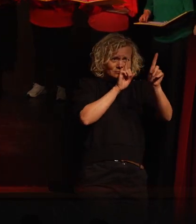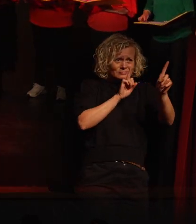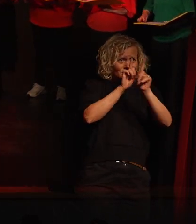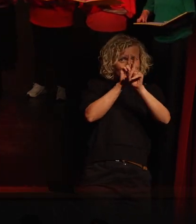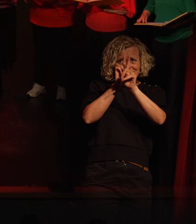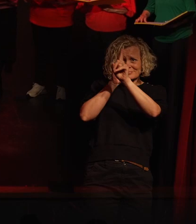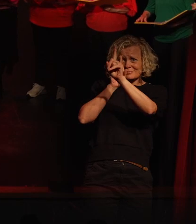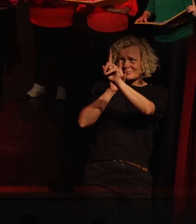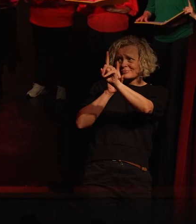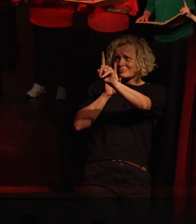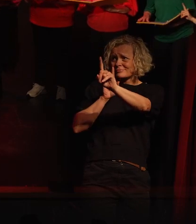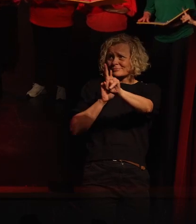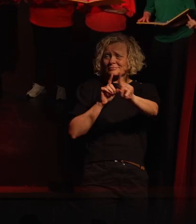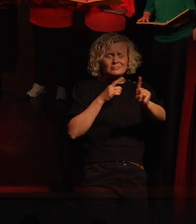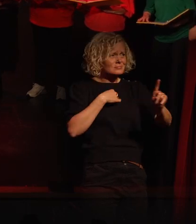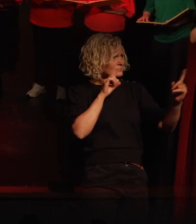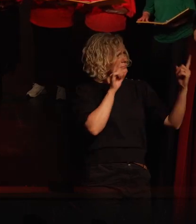distancing. Why can't I hug my grandpa?